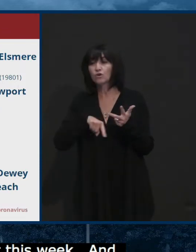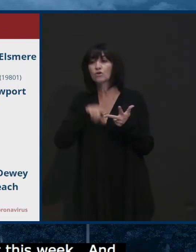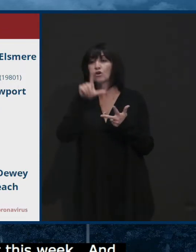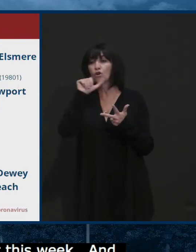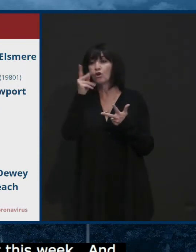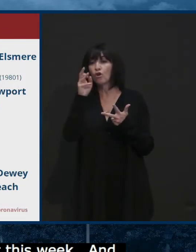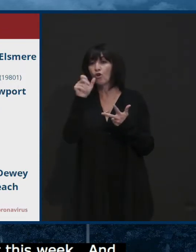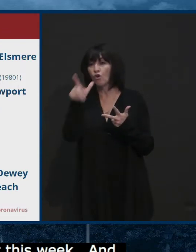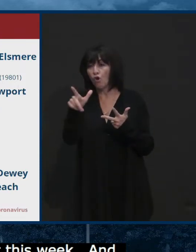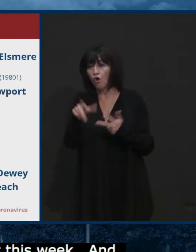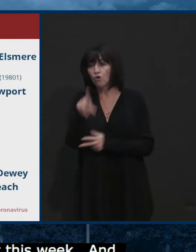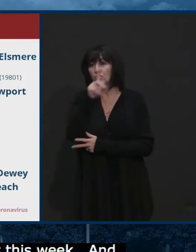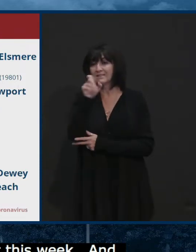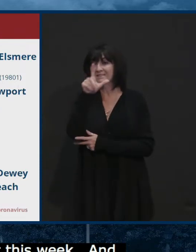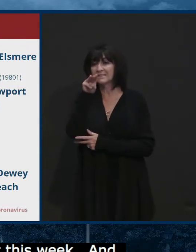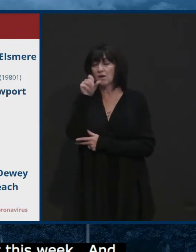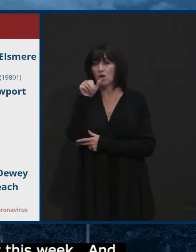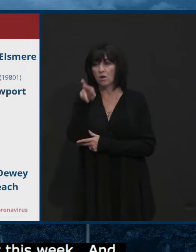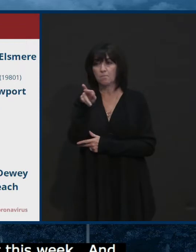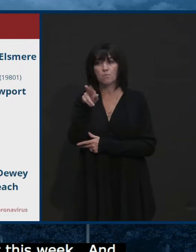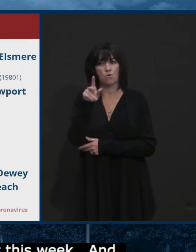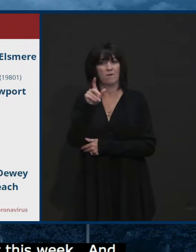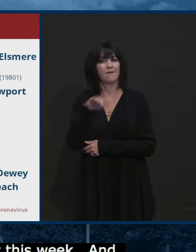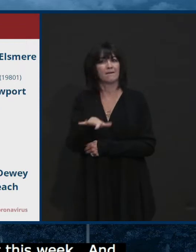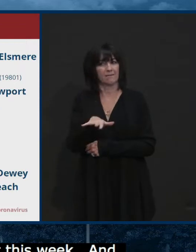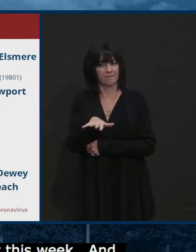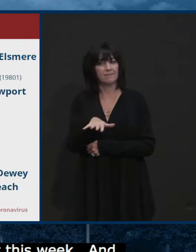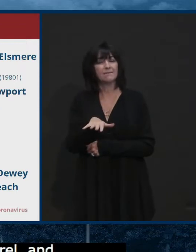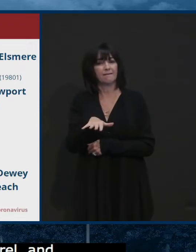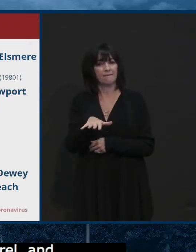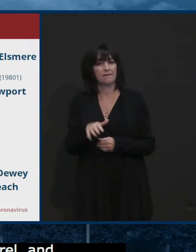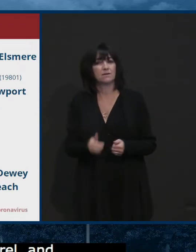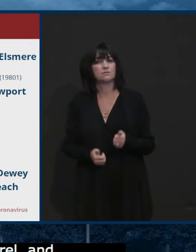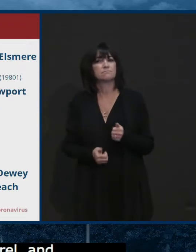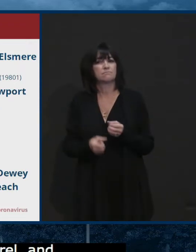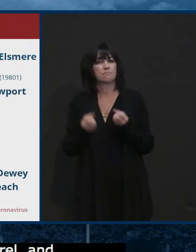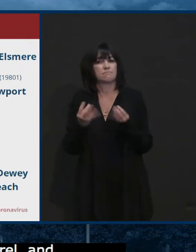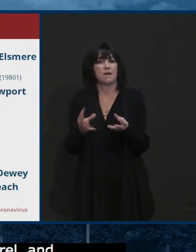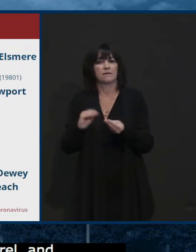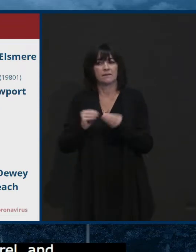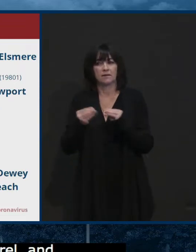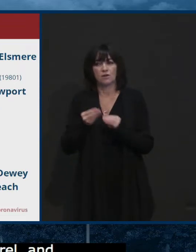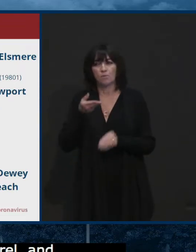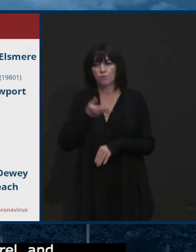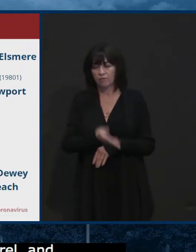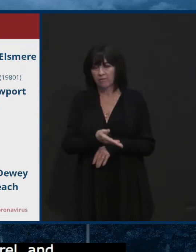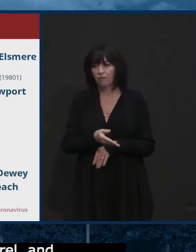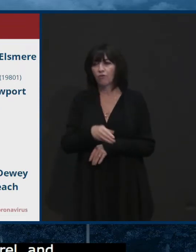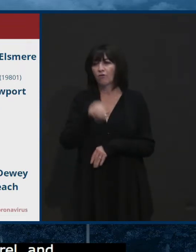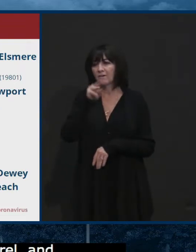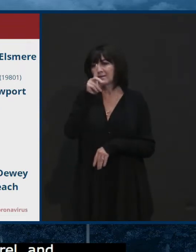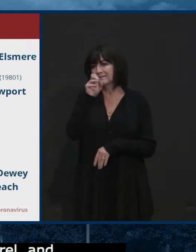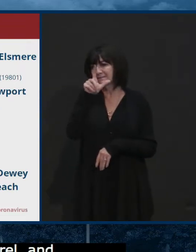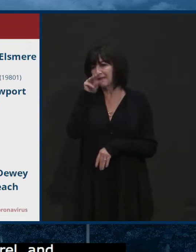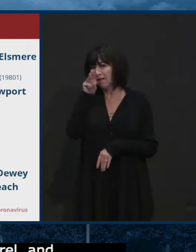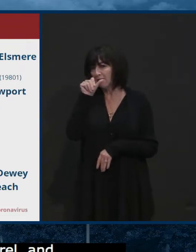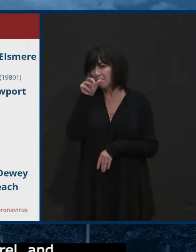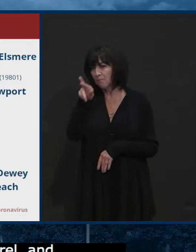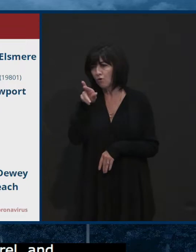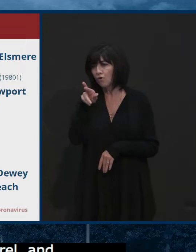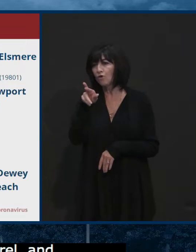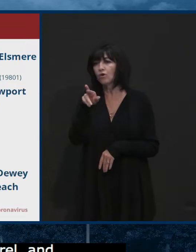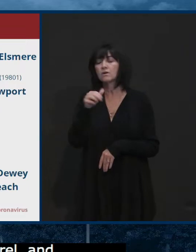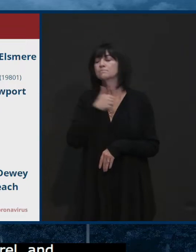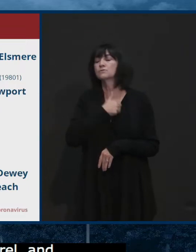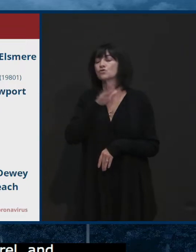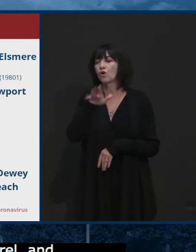hottest spots in that area, but we're also seeing Delmar and Lincoln